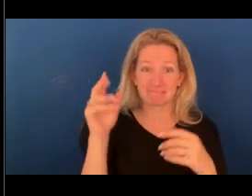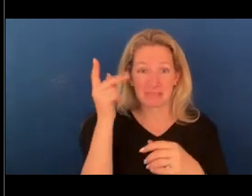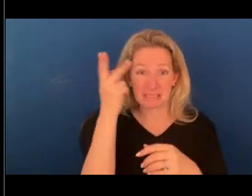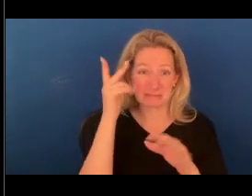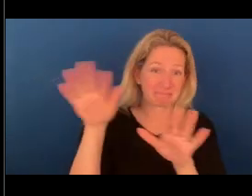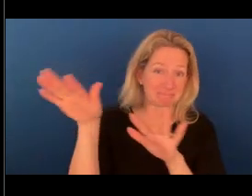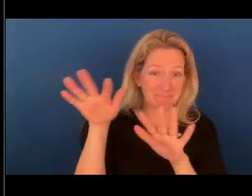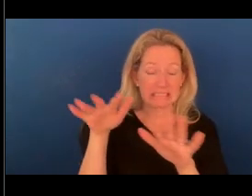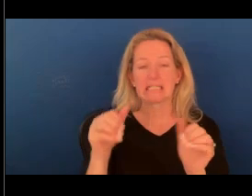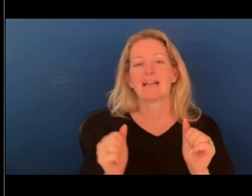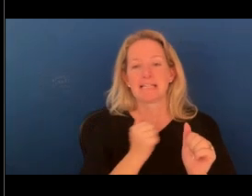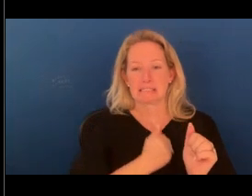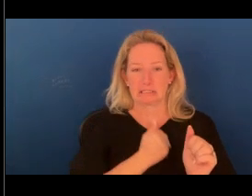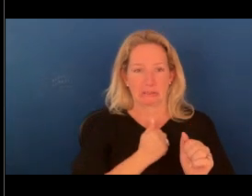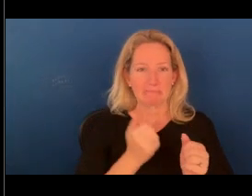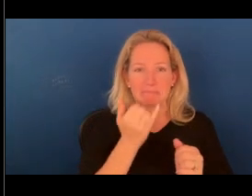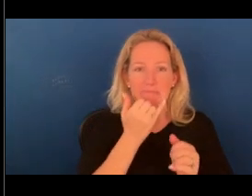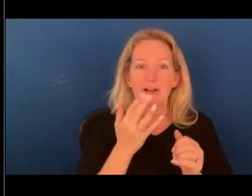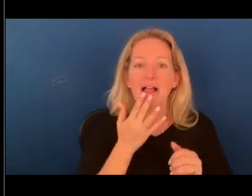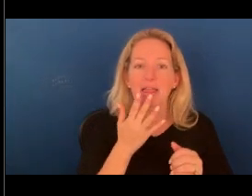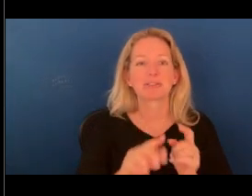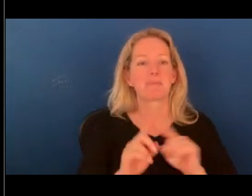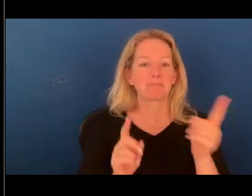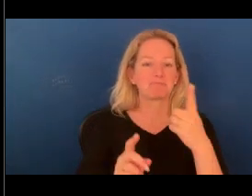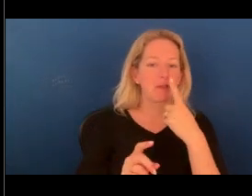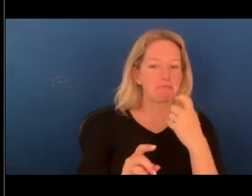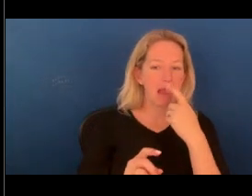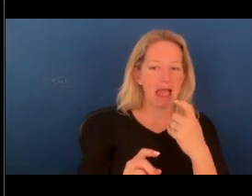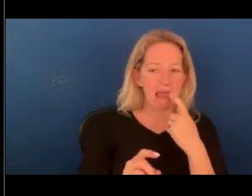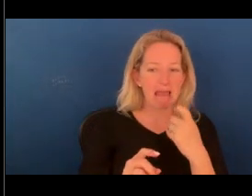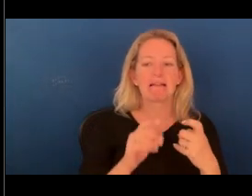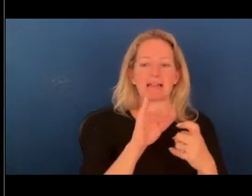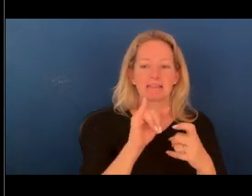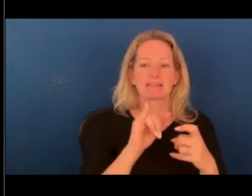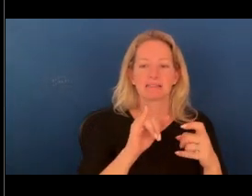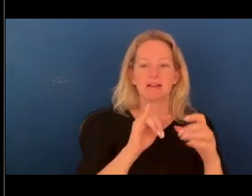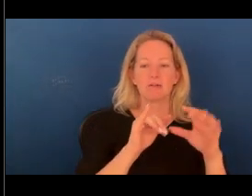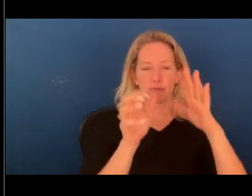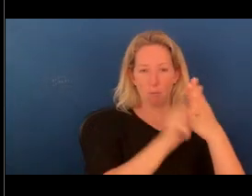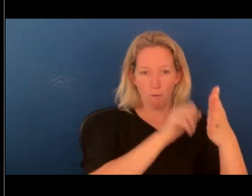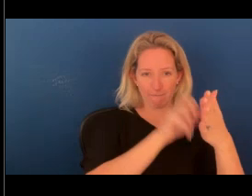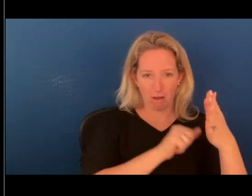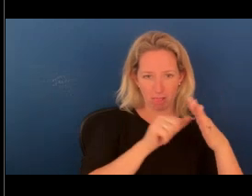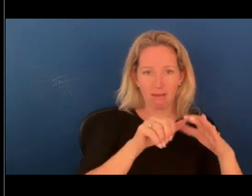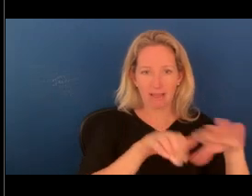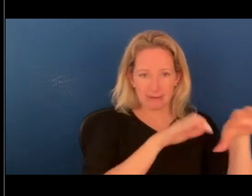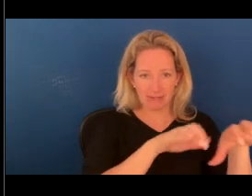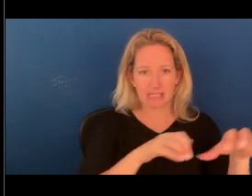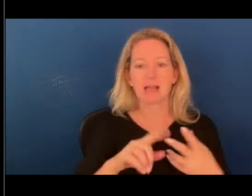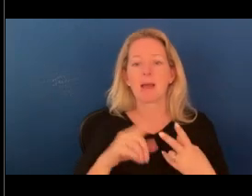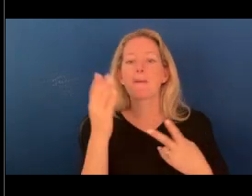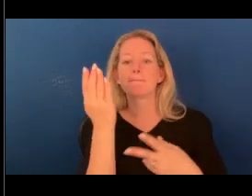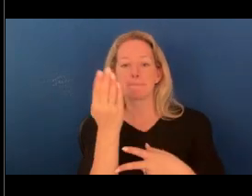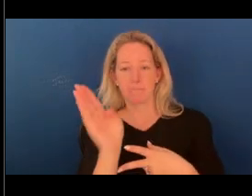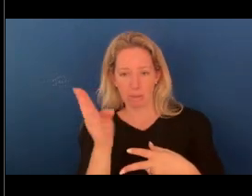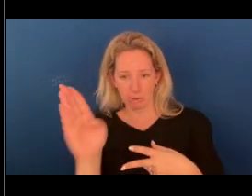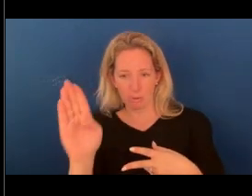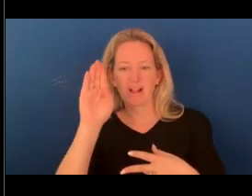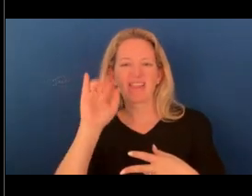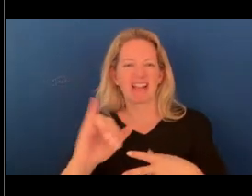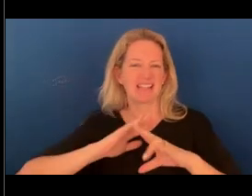debris removal activities, and in blue are the locations of interception technology projects, and purple areas have received both type